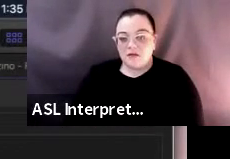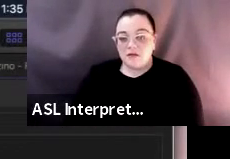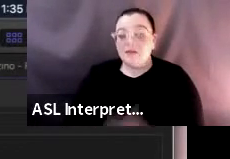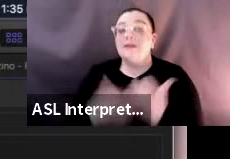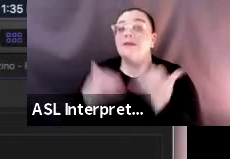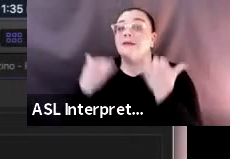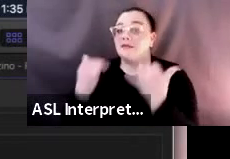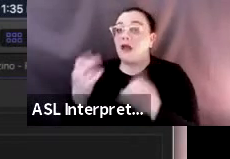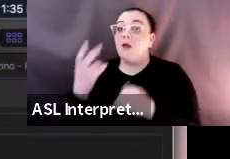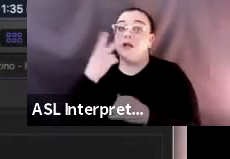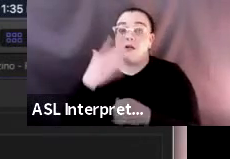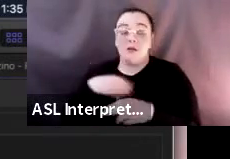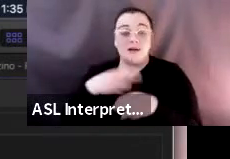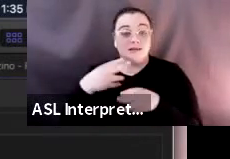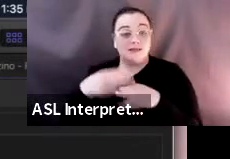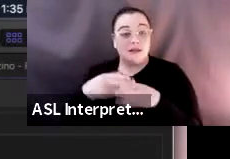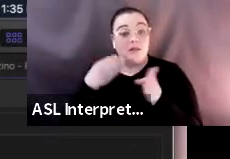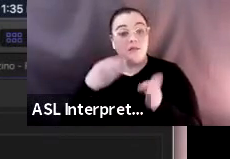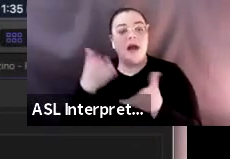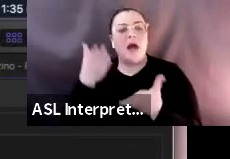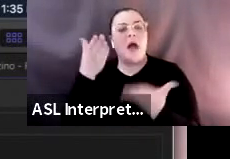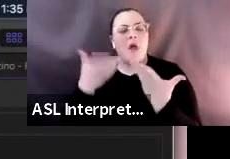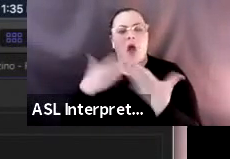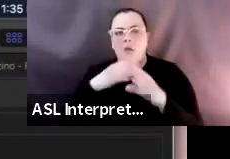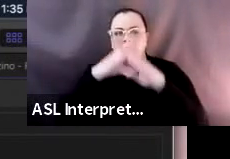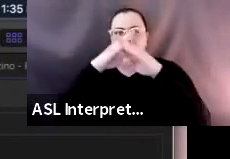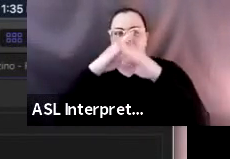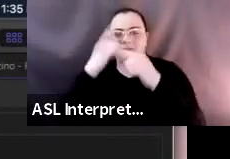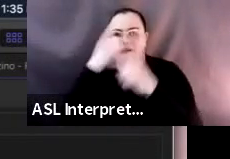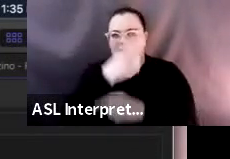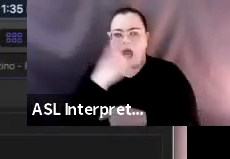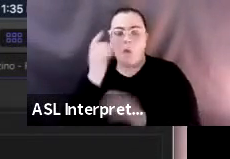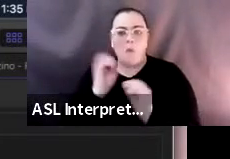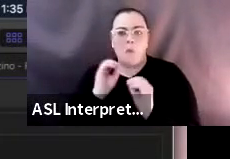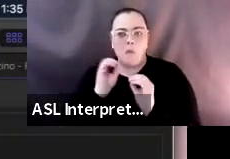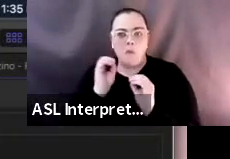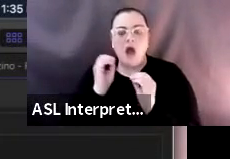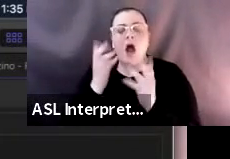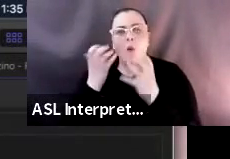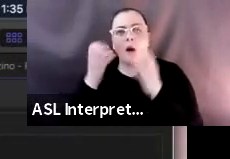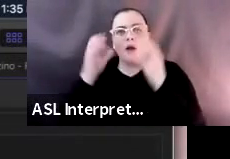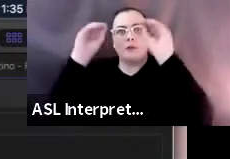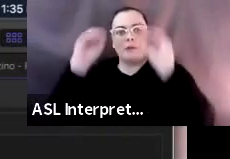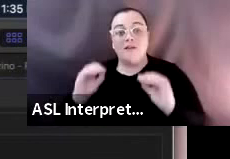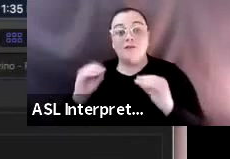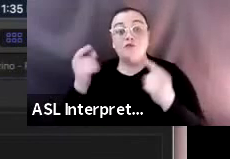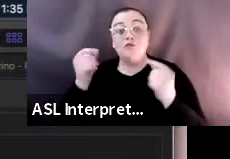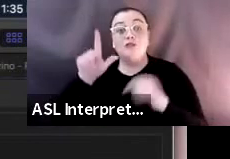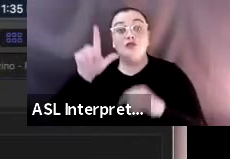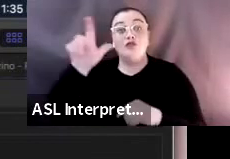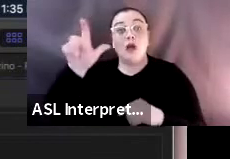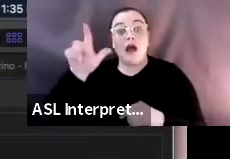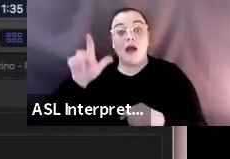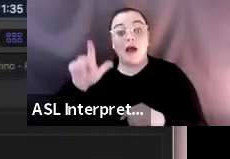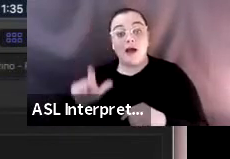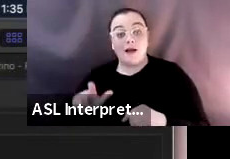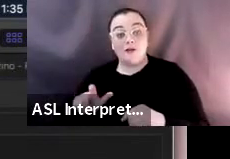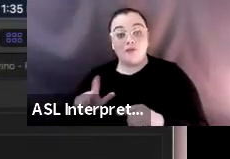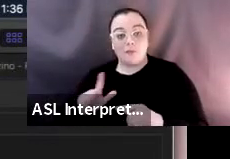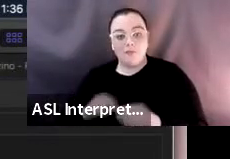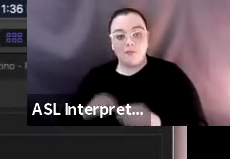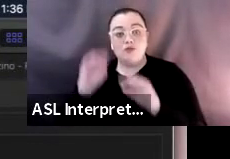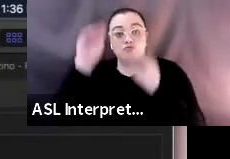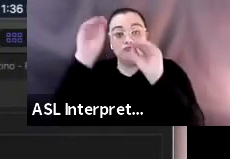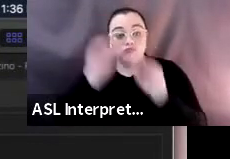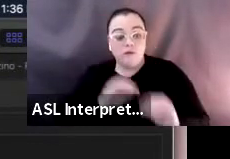there, but I maybe don't want it to cover my face, right? It might be a little distracting. So all you can do is just drag and rearrange